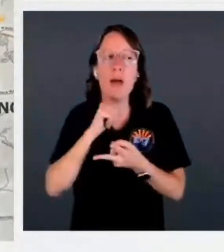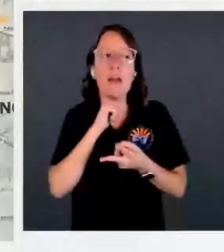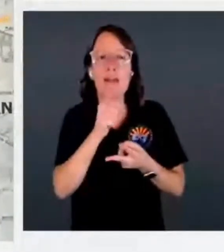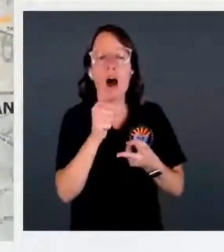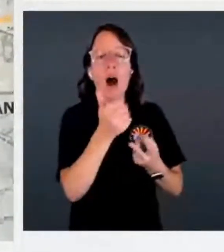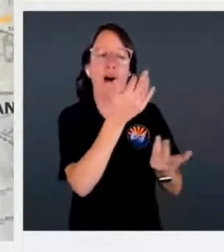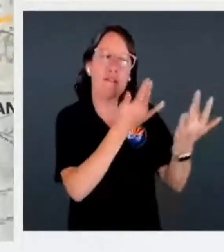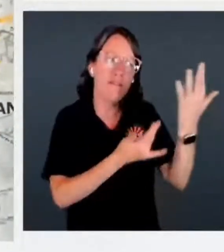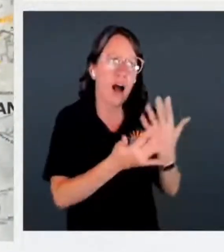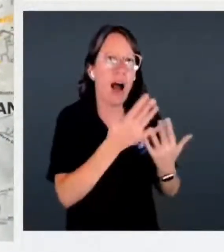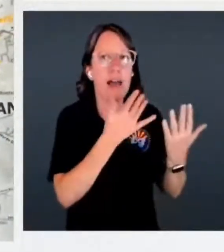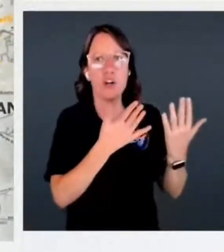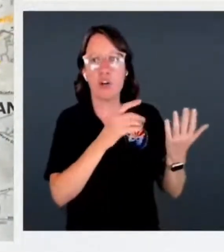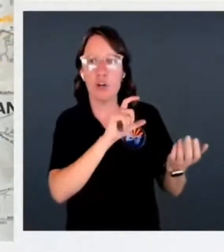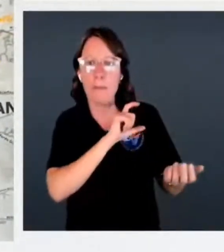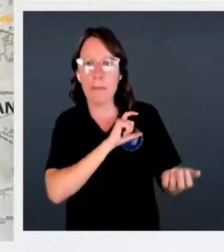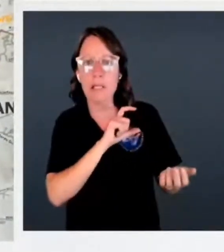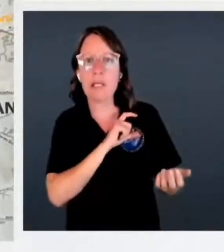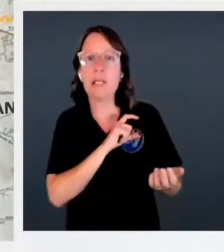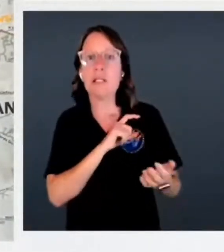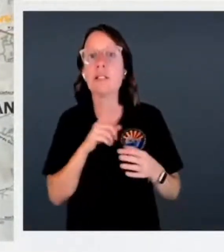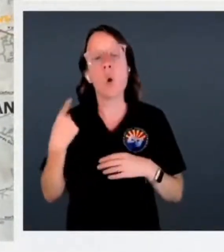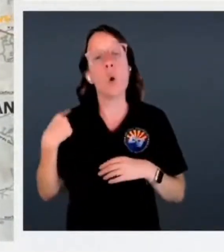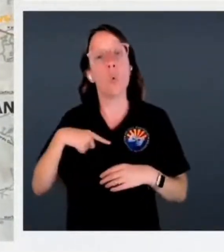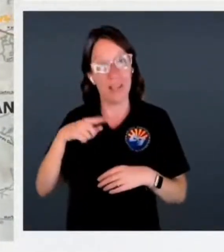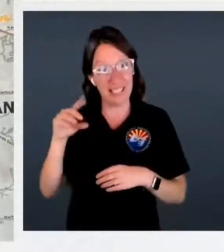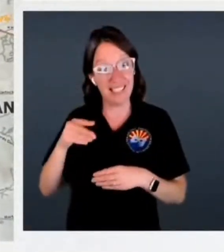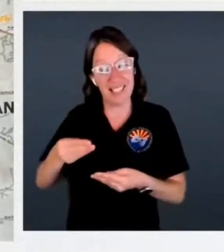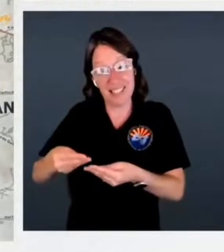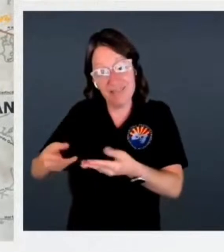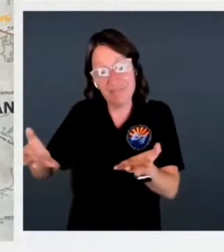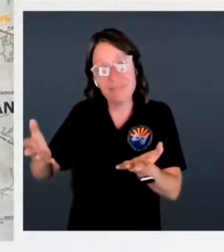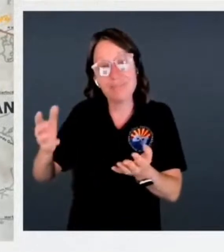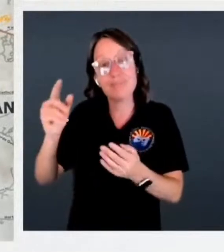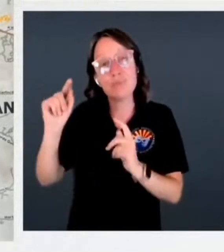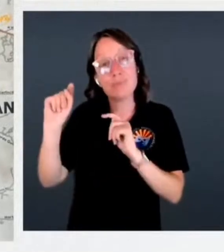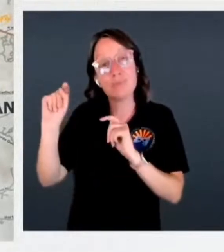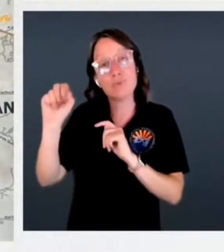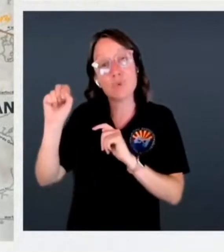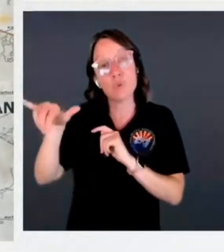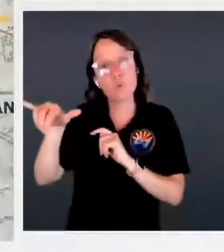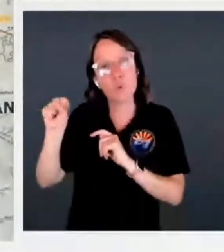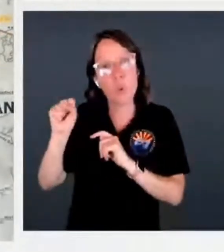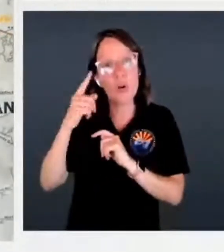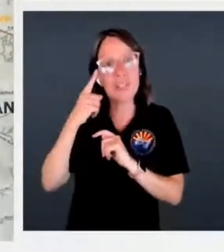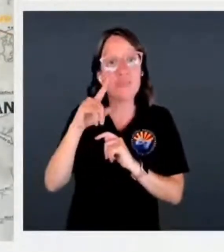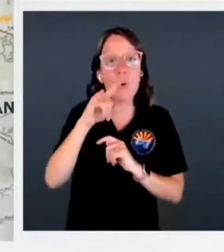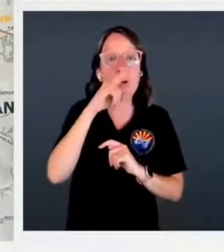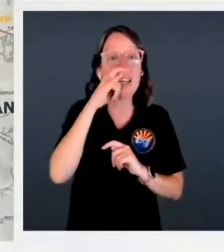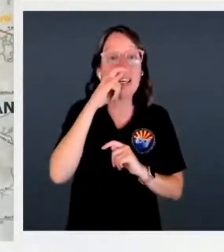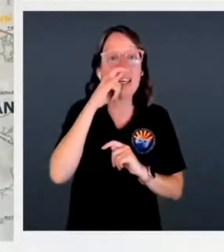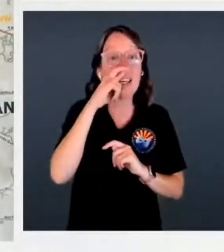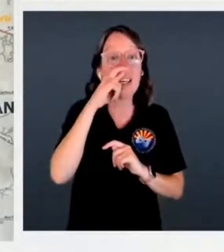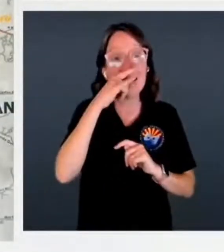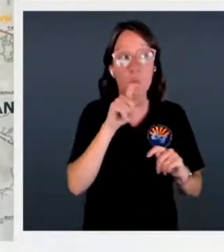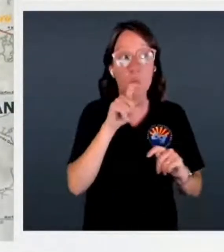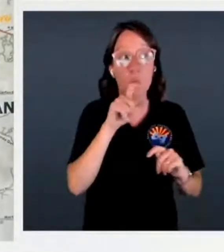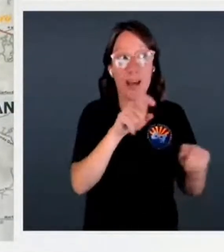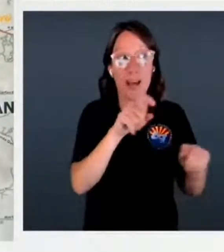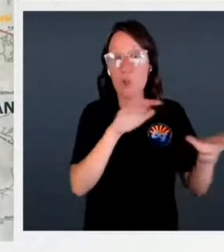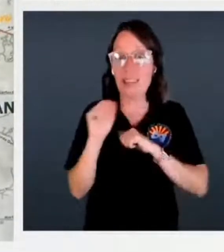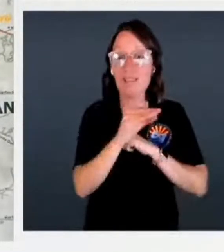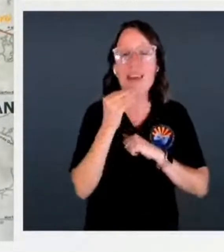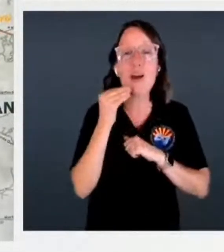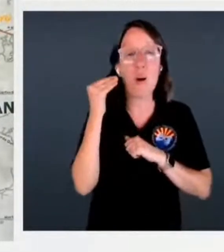it. We got some toys out to some kids that were displaced. That's always a great, exciting piece, right? We get to bring out toys for the kids from an